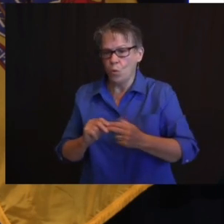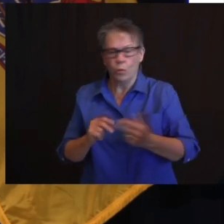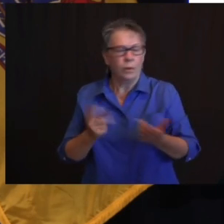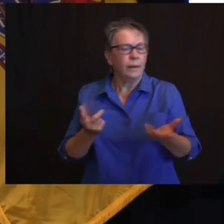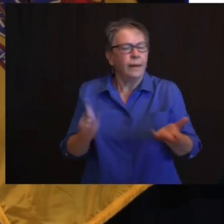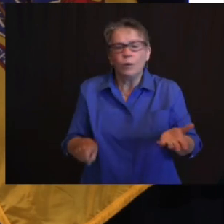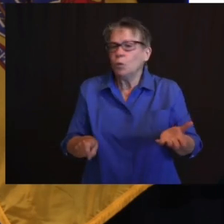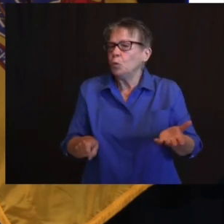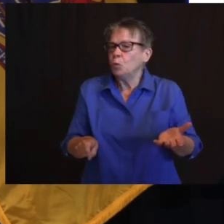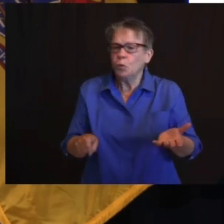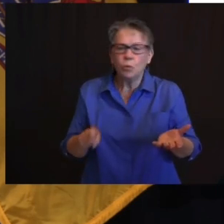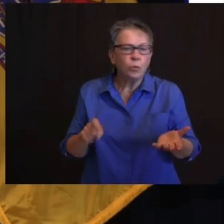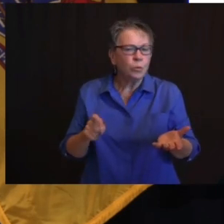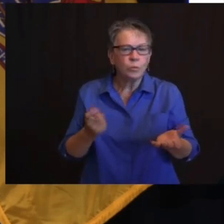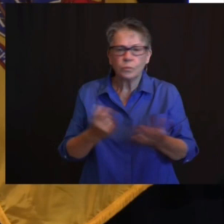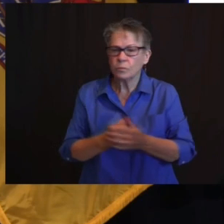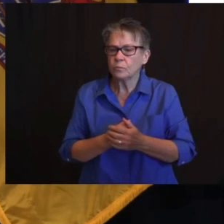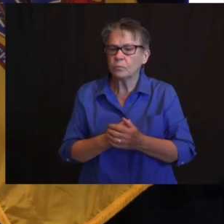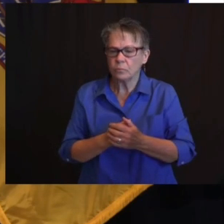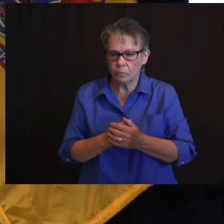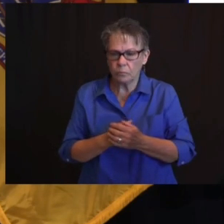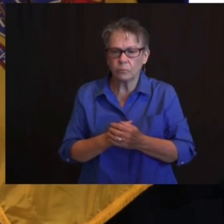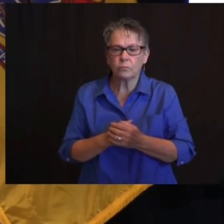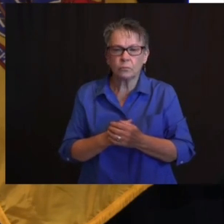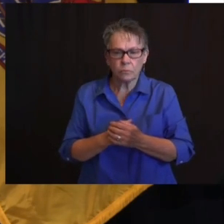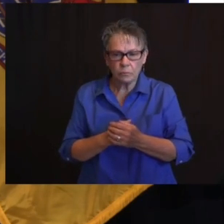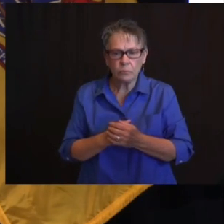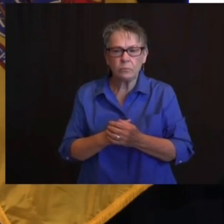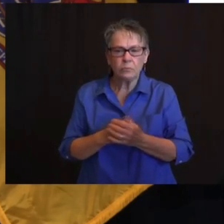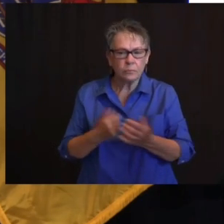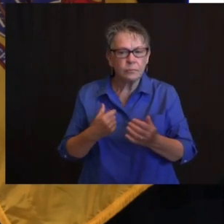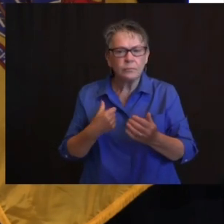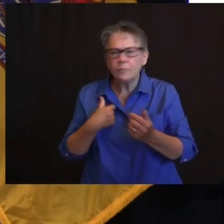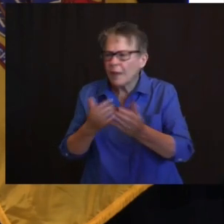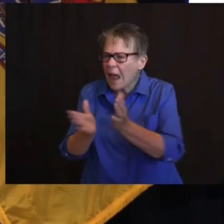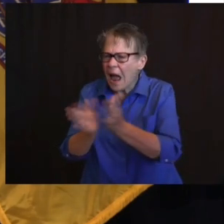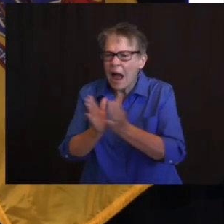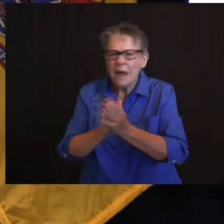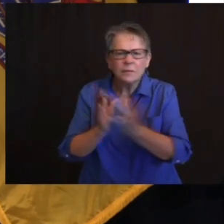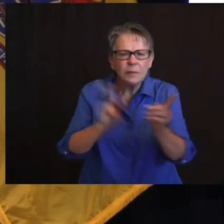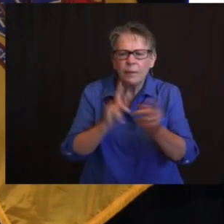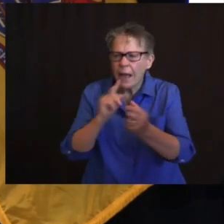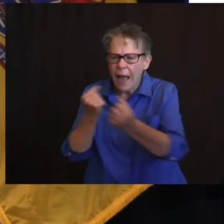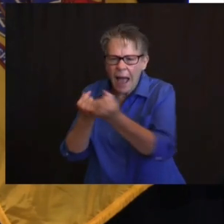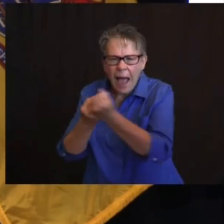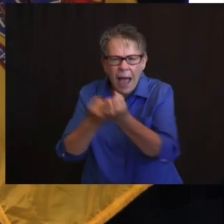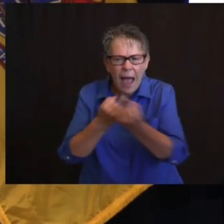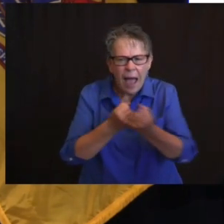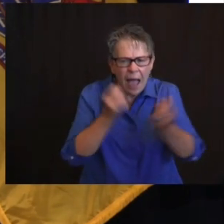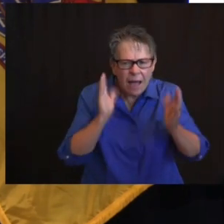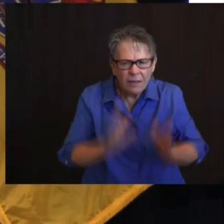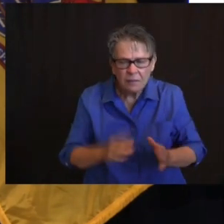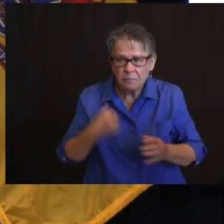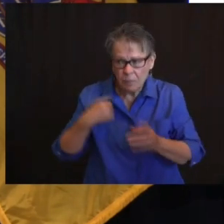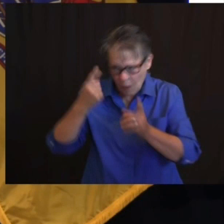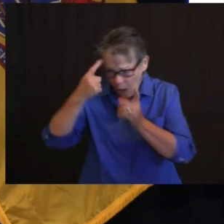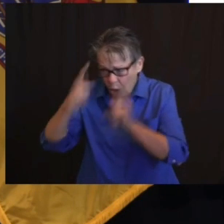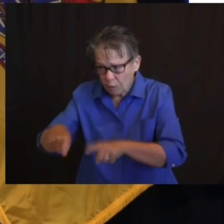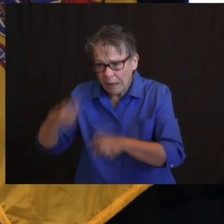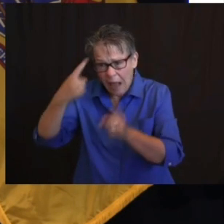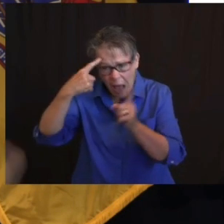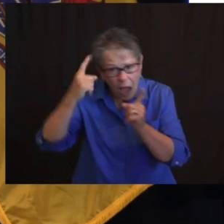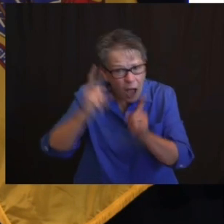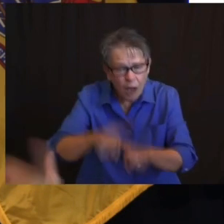And separately, I would like to ask those advocates, as I will do as well, because I stand in solidarity with them, to call their members